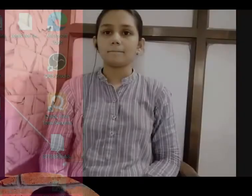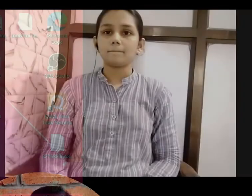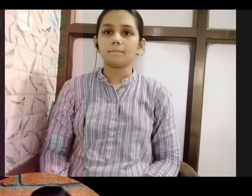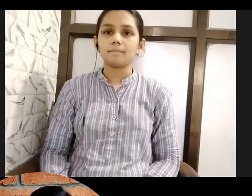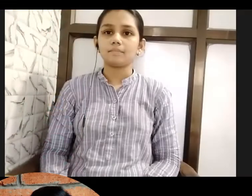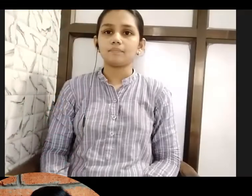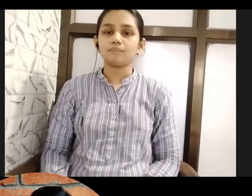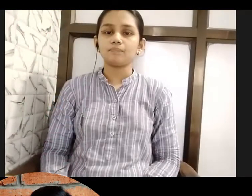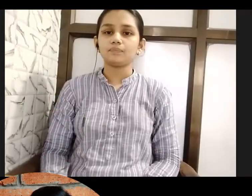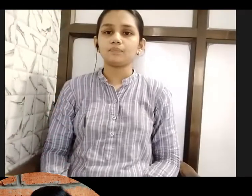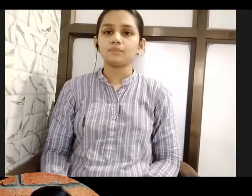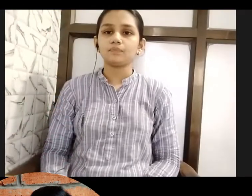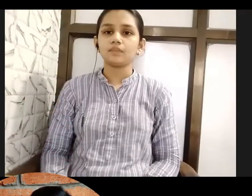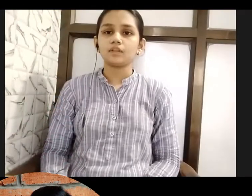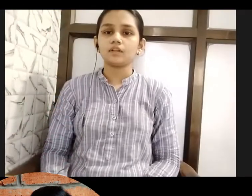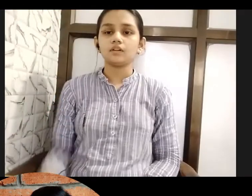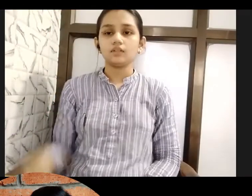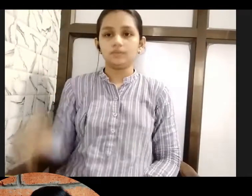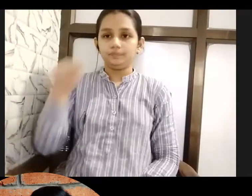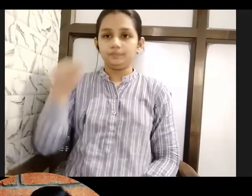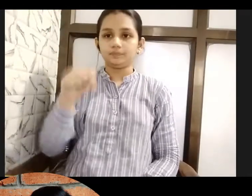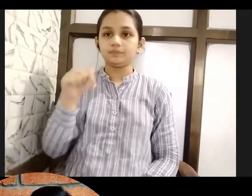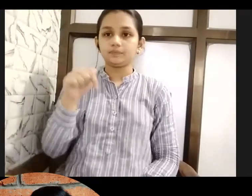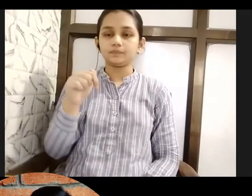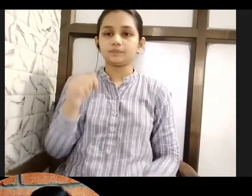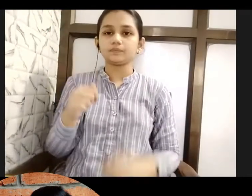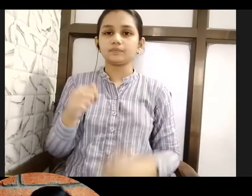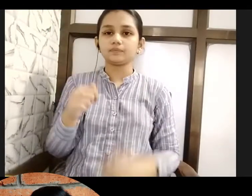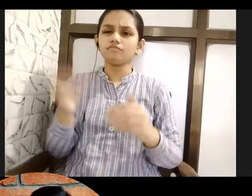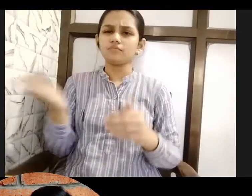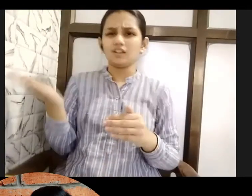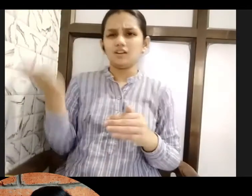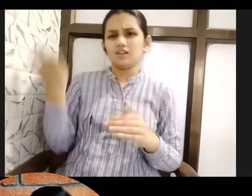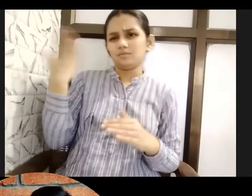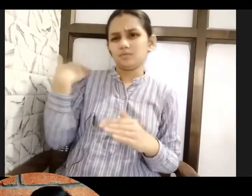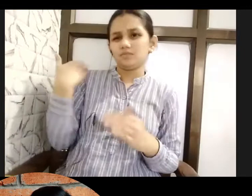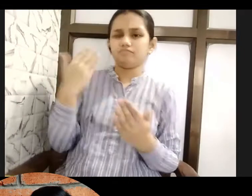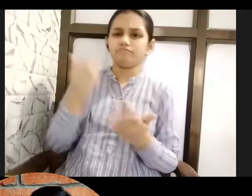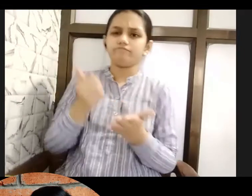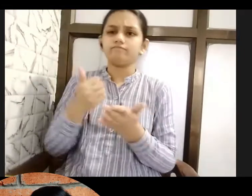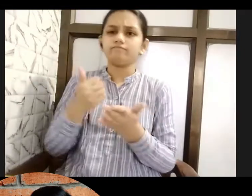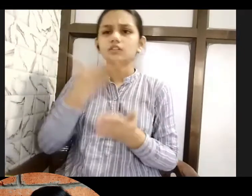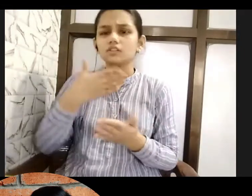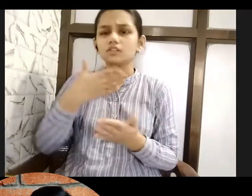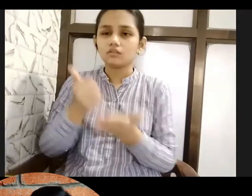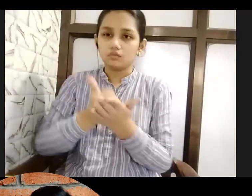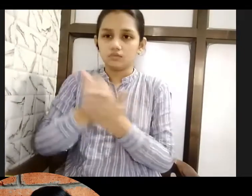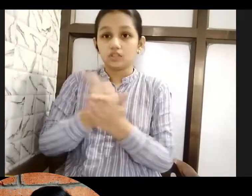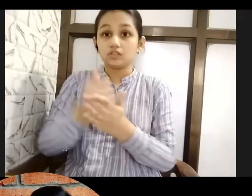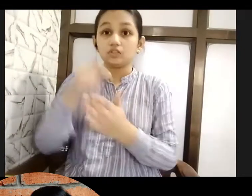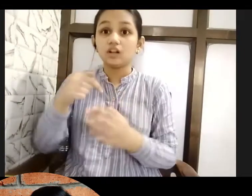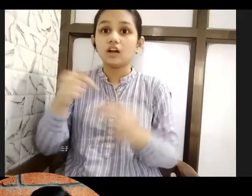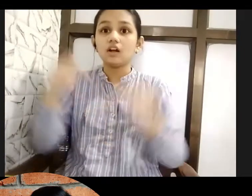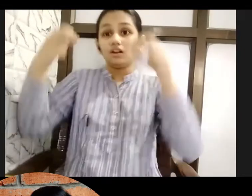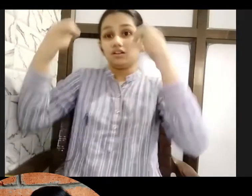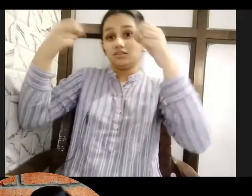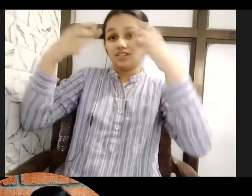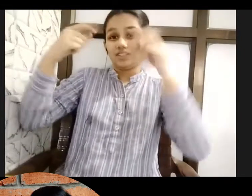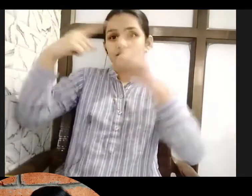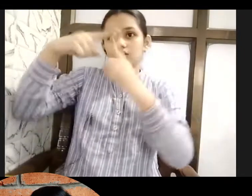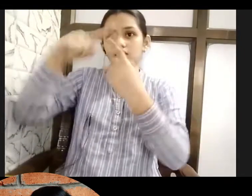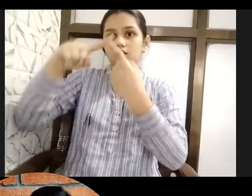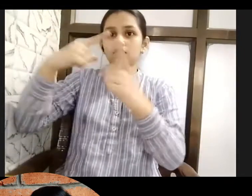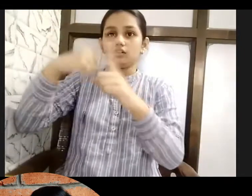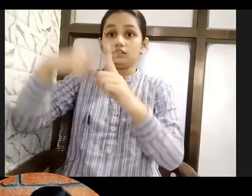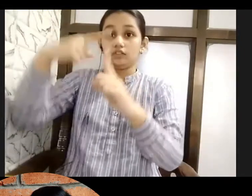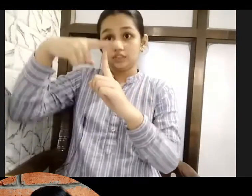right? So now so far we have done revision regarding the text command, right? Now I